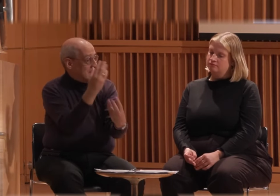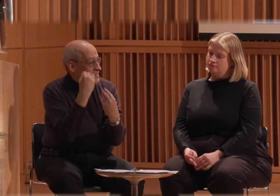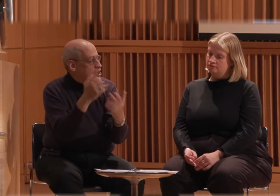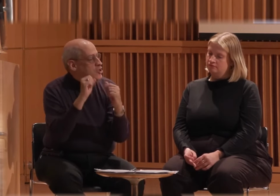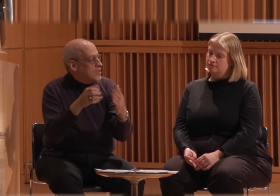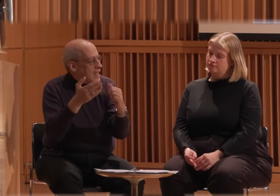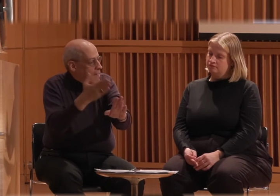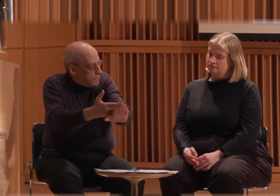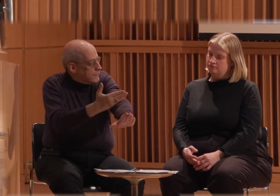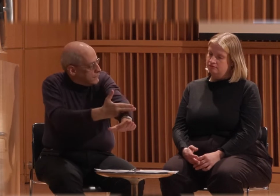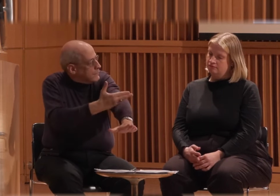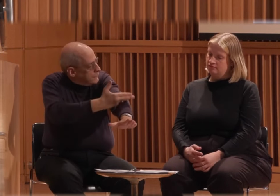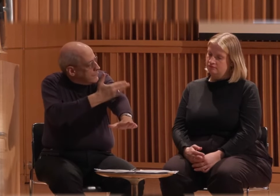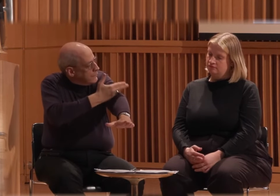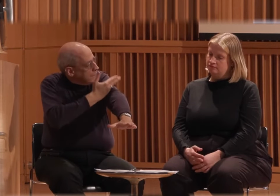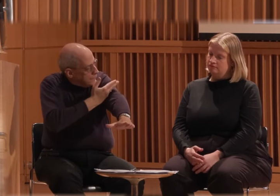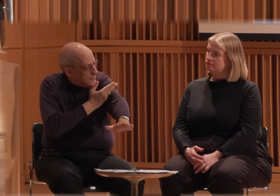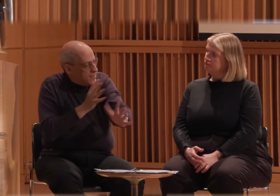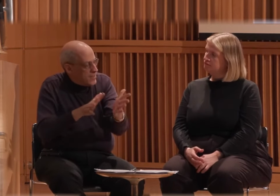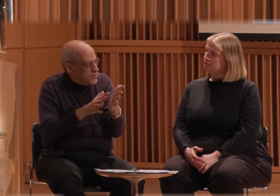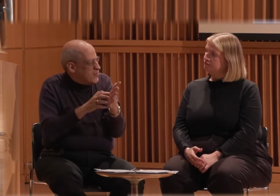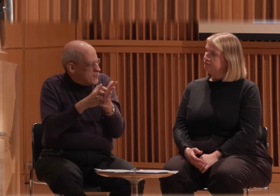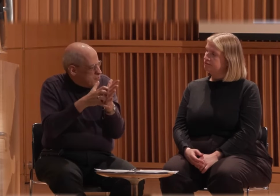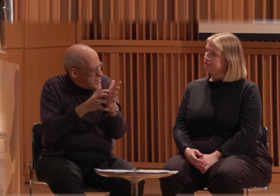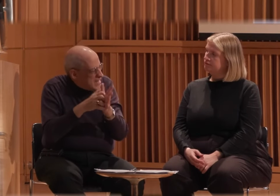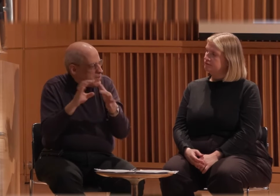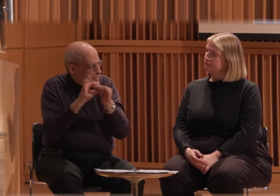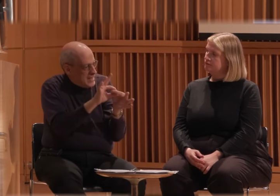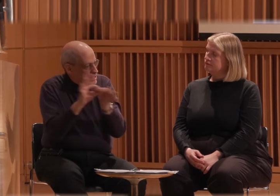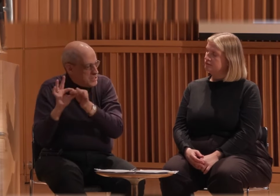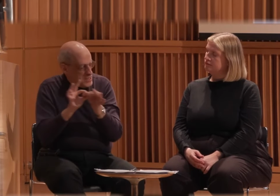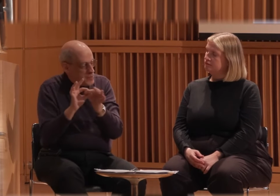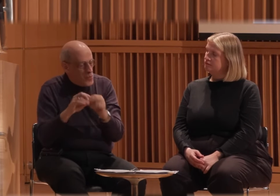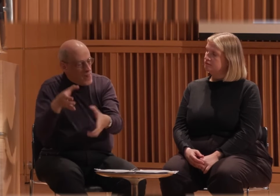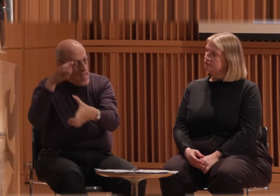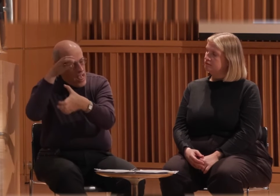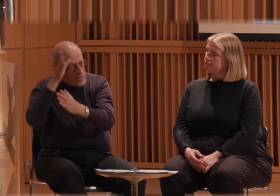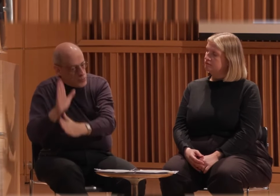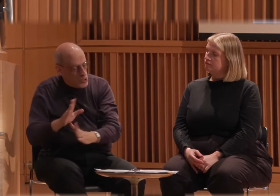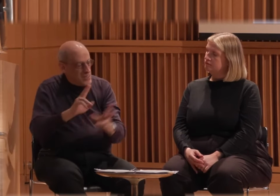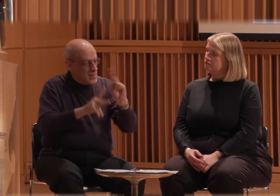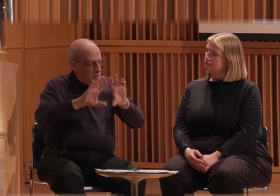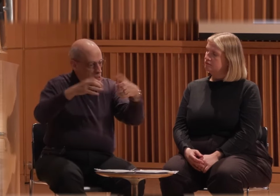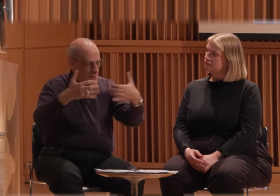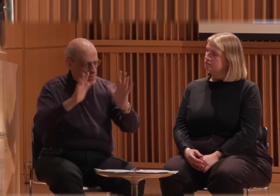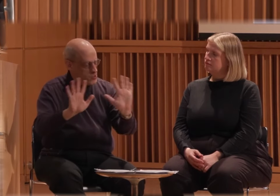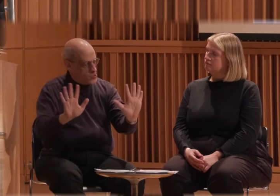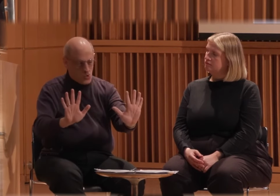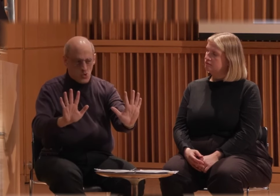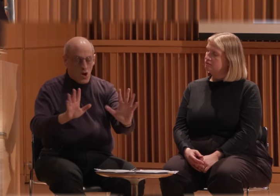rehabilitate what I think is a very frayed relationship right now between experts and the public. But I worry about